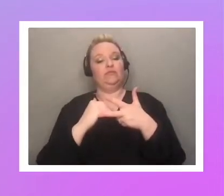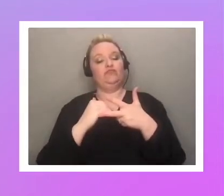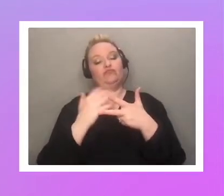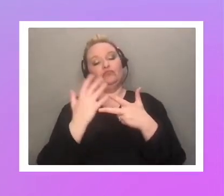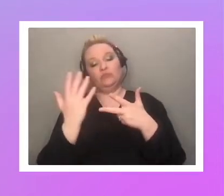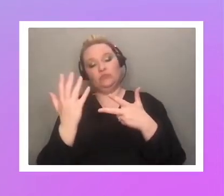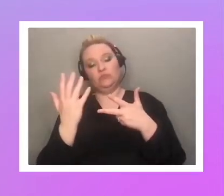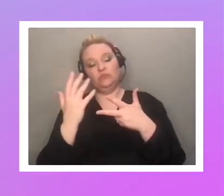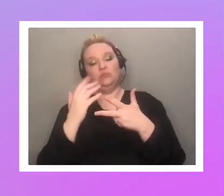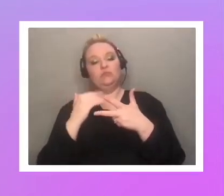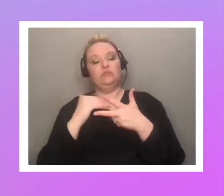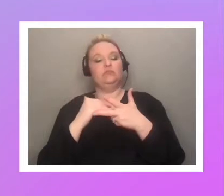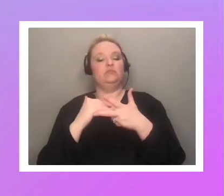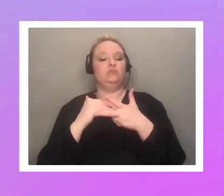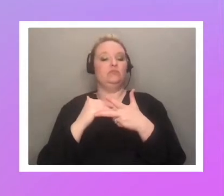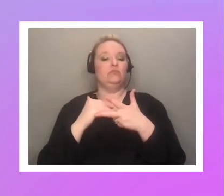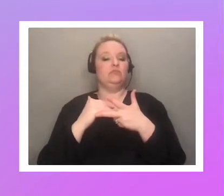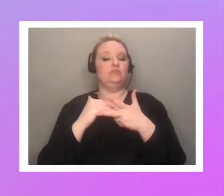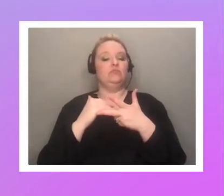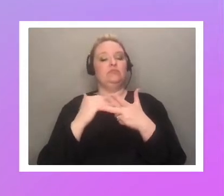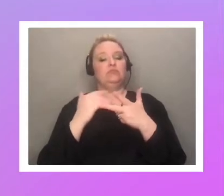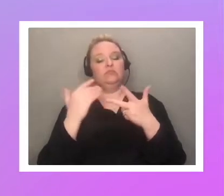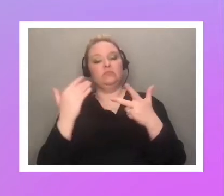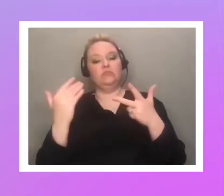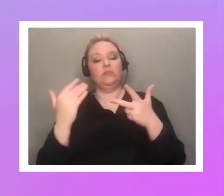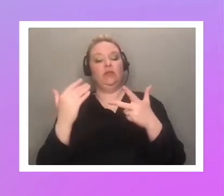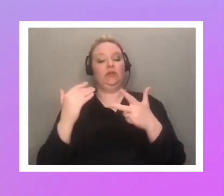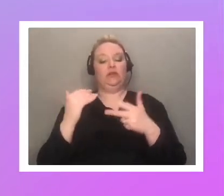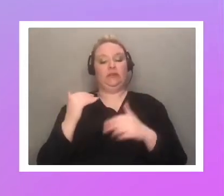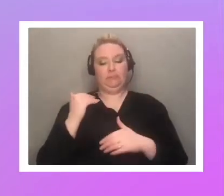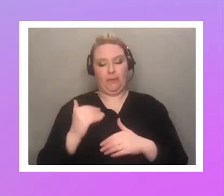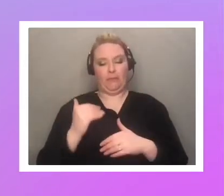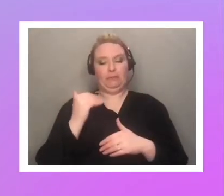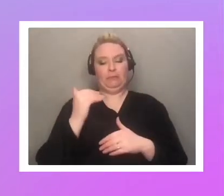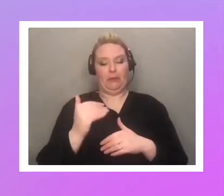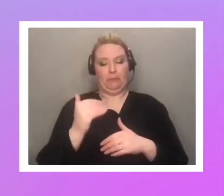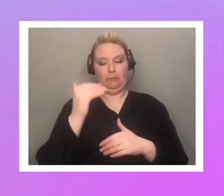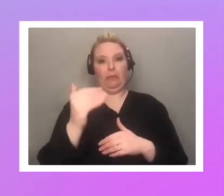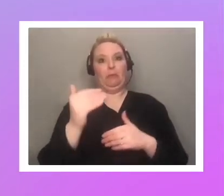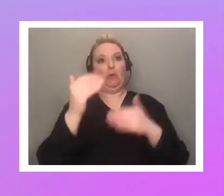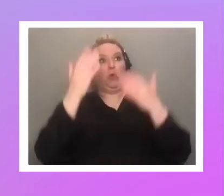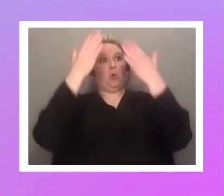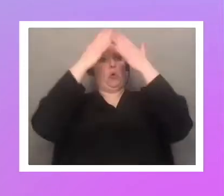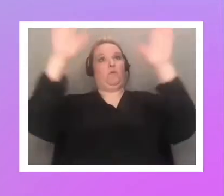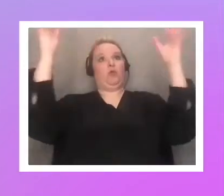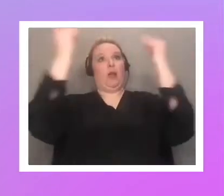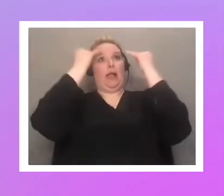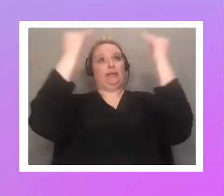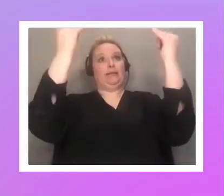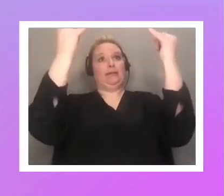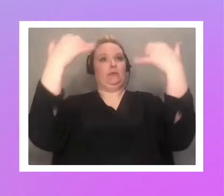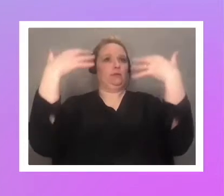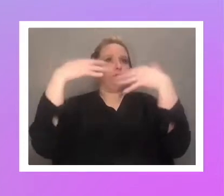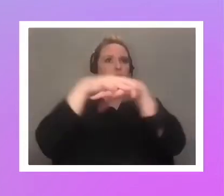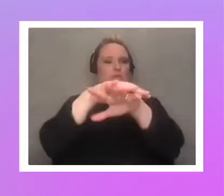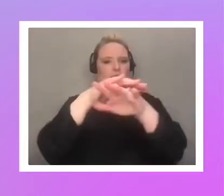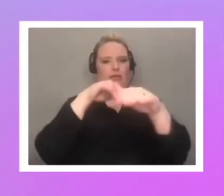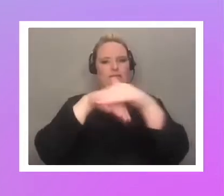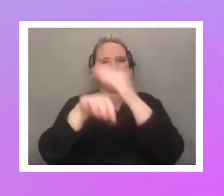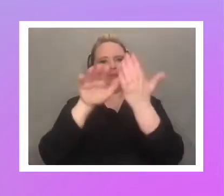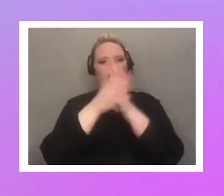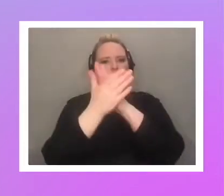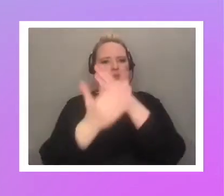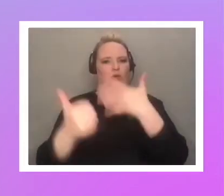is really kind of steps to a big idea of integrating and making accessibility a priority.